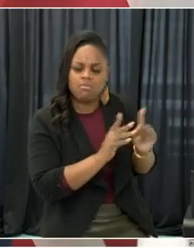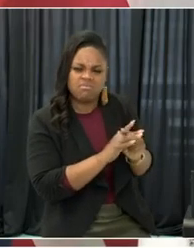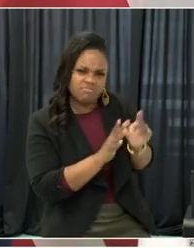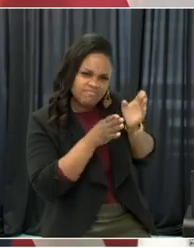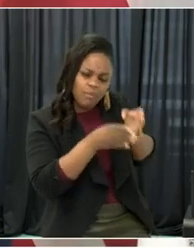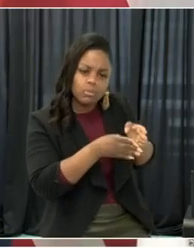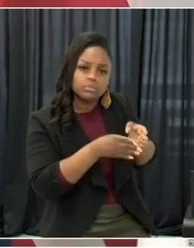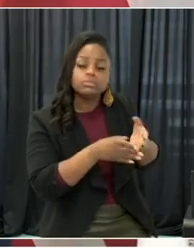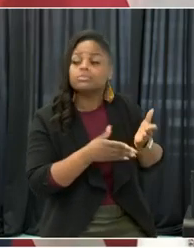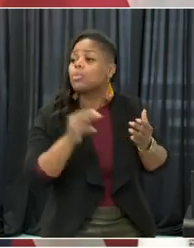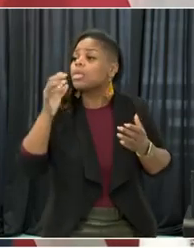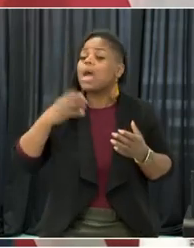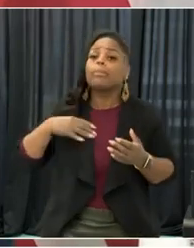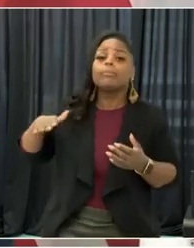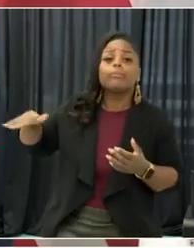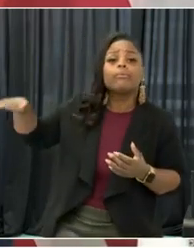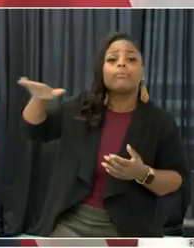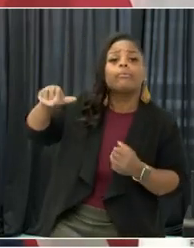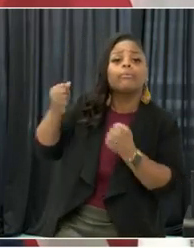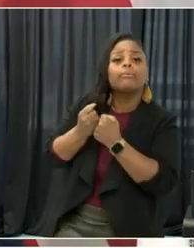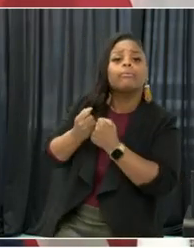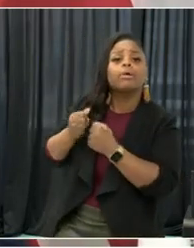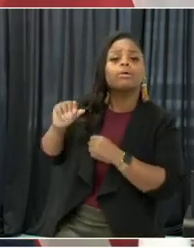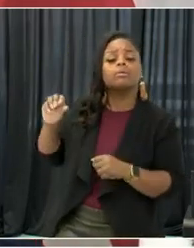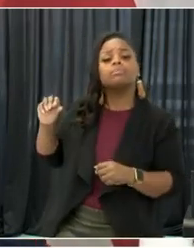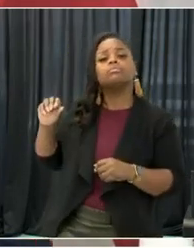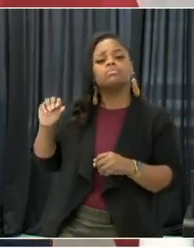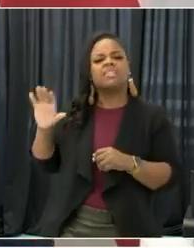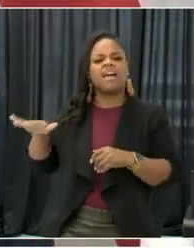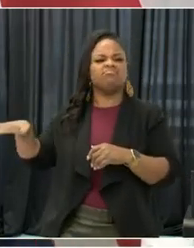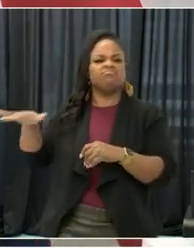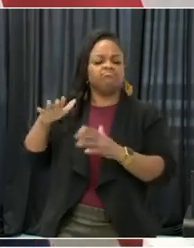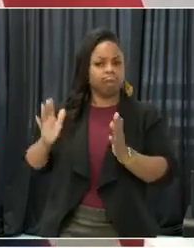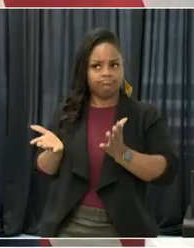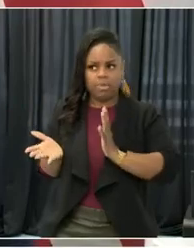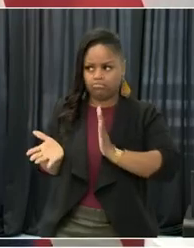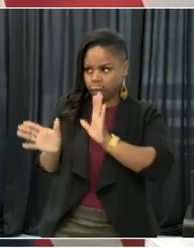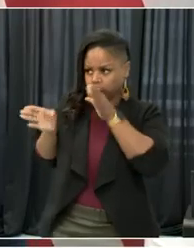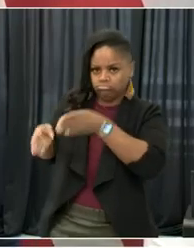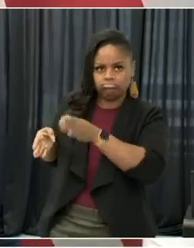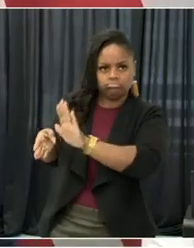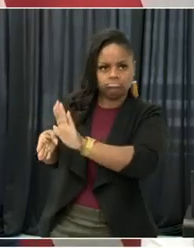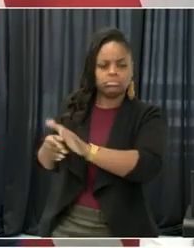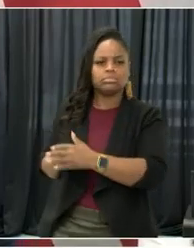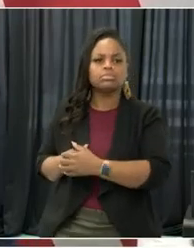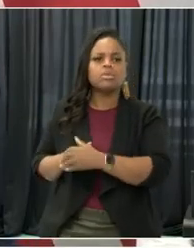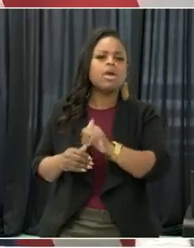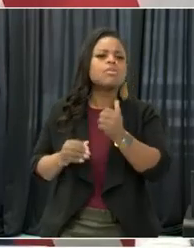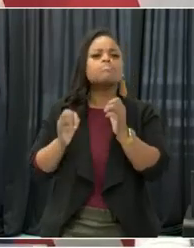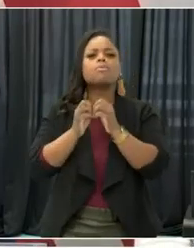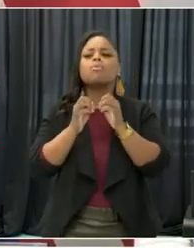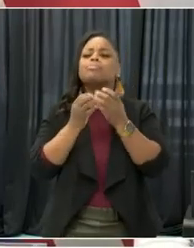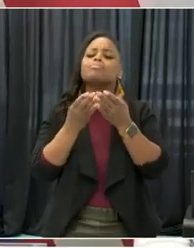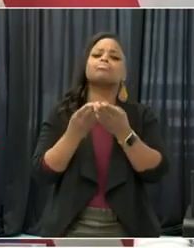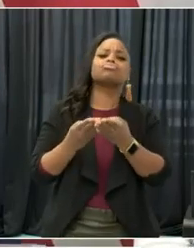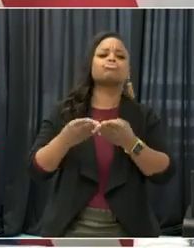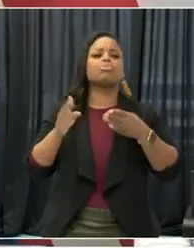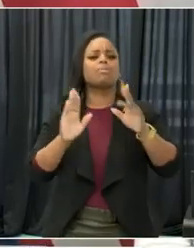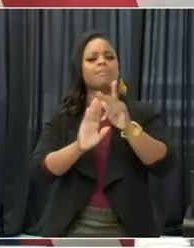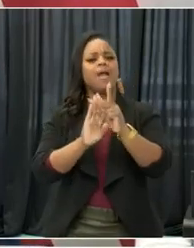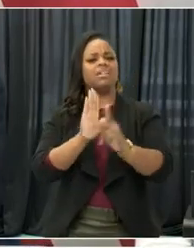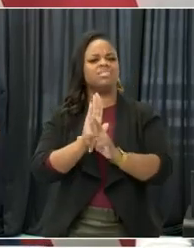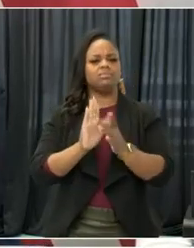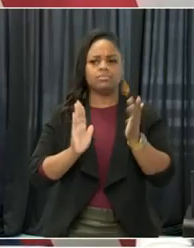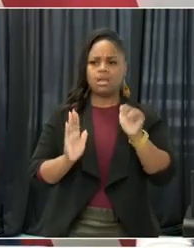capital project in their SMD, and that's their focus, and that's fine. Others will take a broad policy approach to the